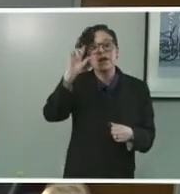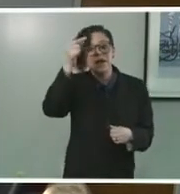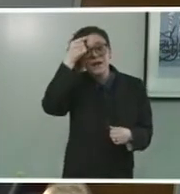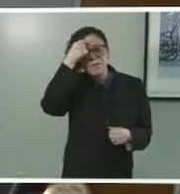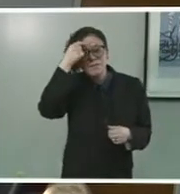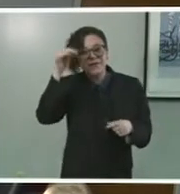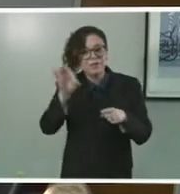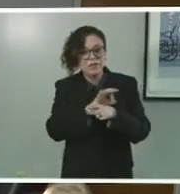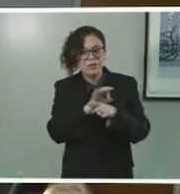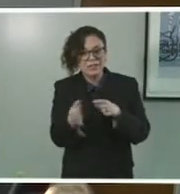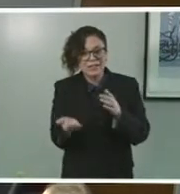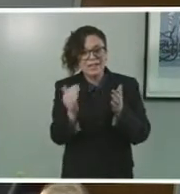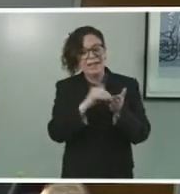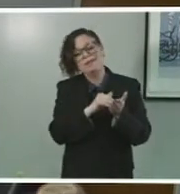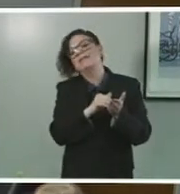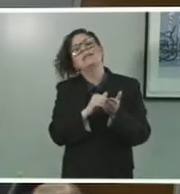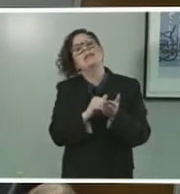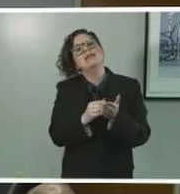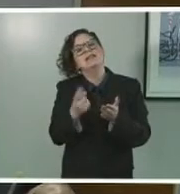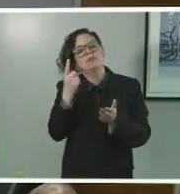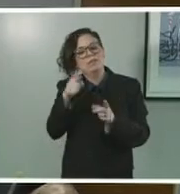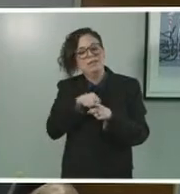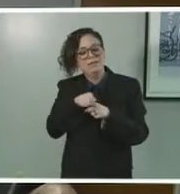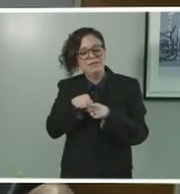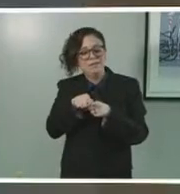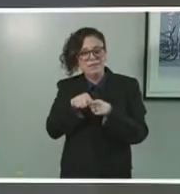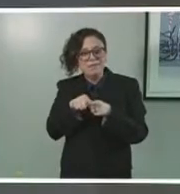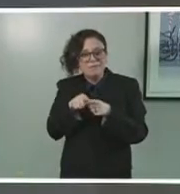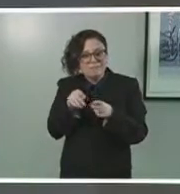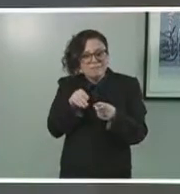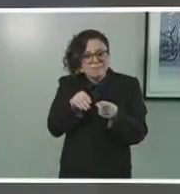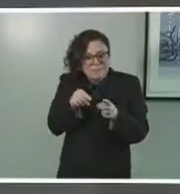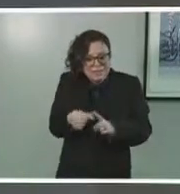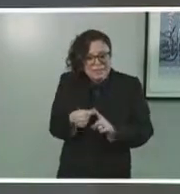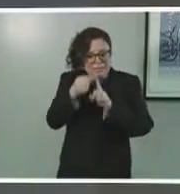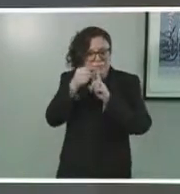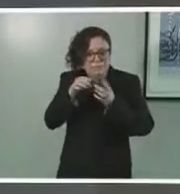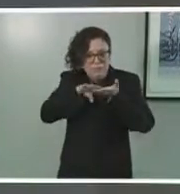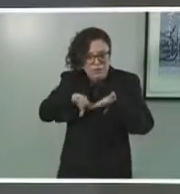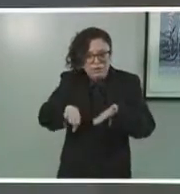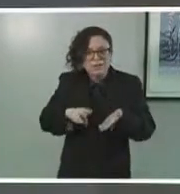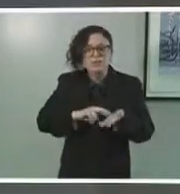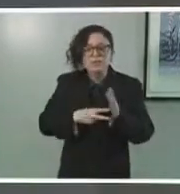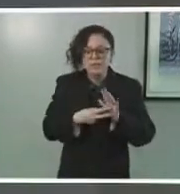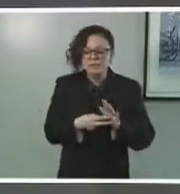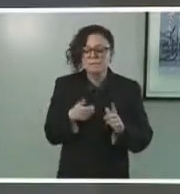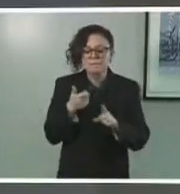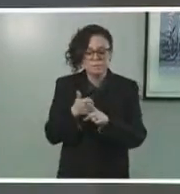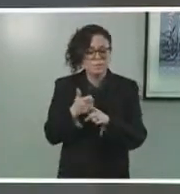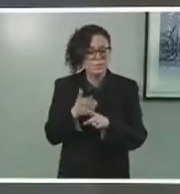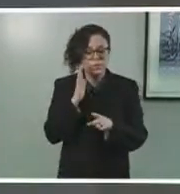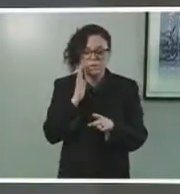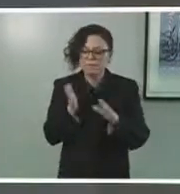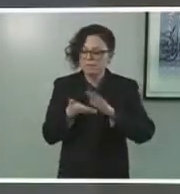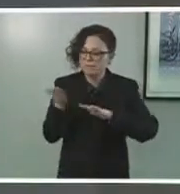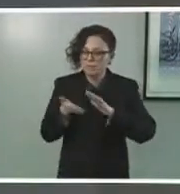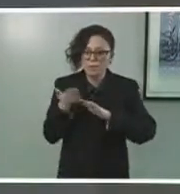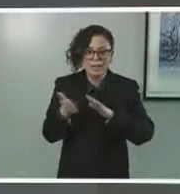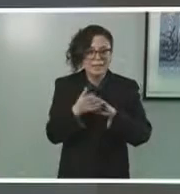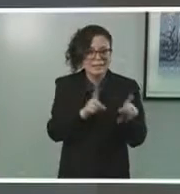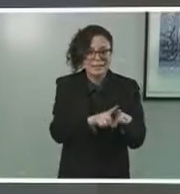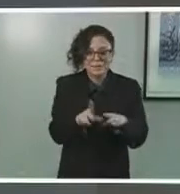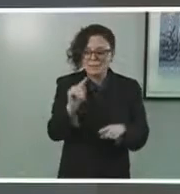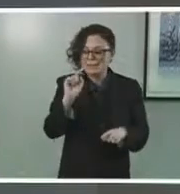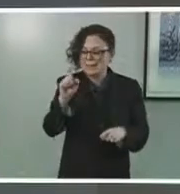those specifically enumerated exceptions. So the government continues to operate, as you mentioned before. The tax